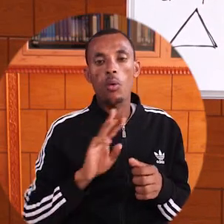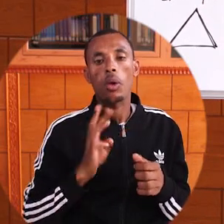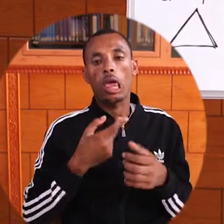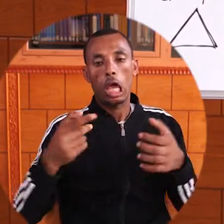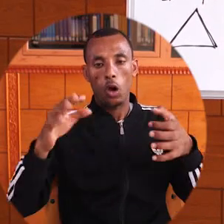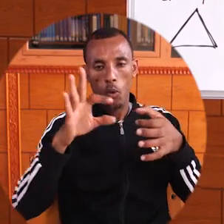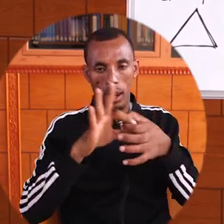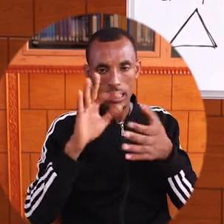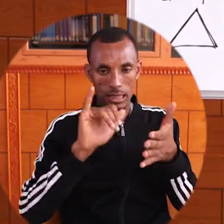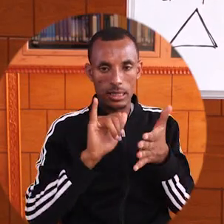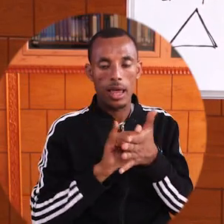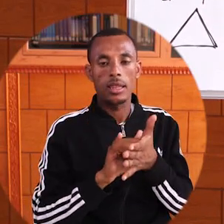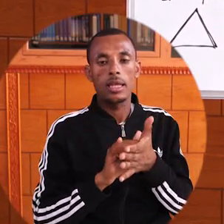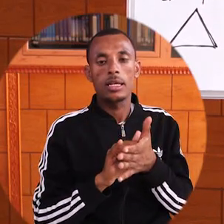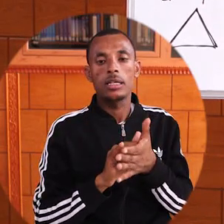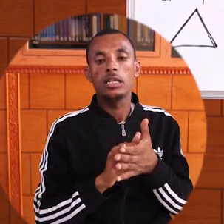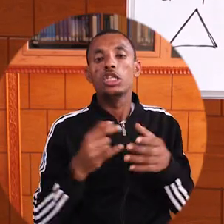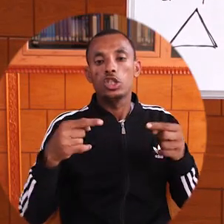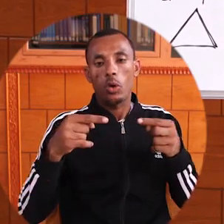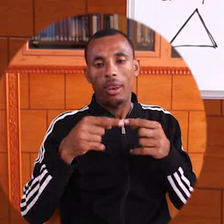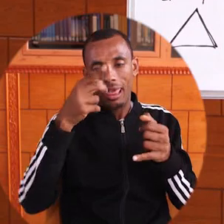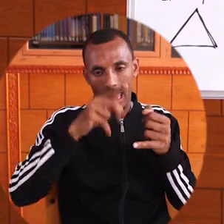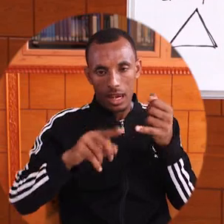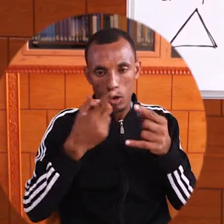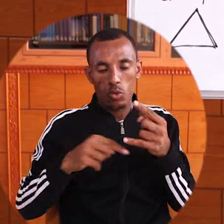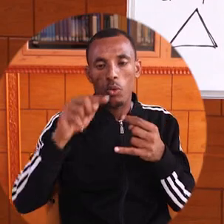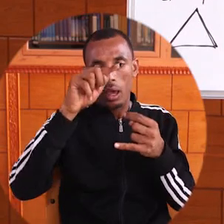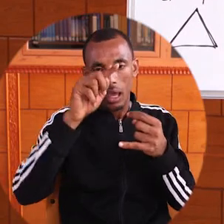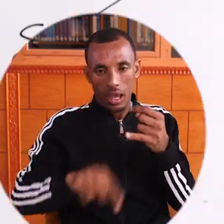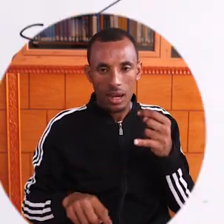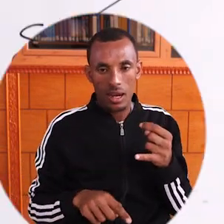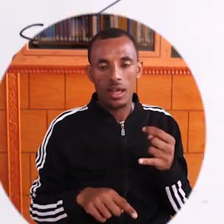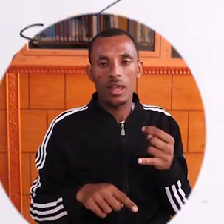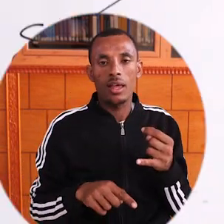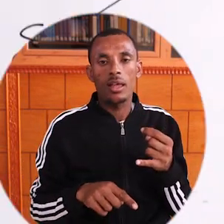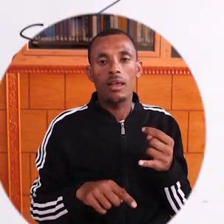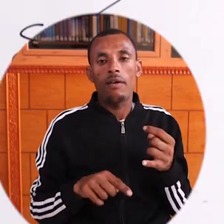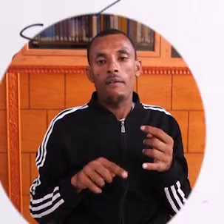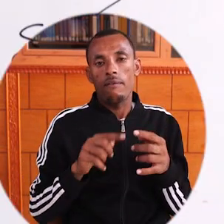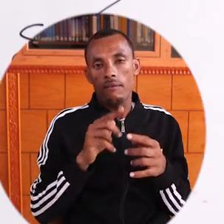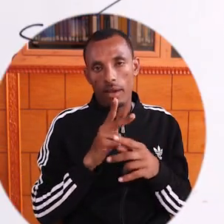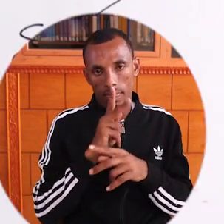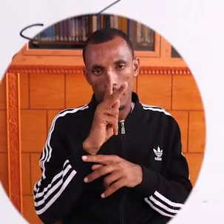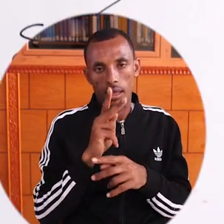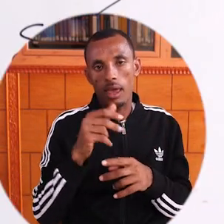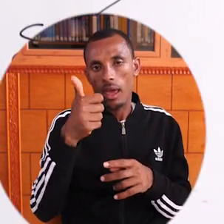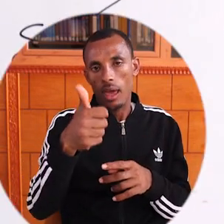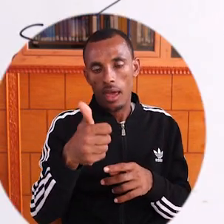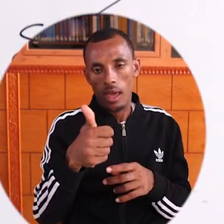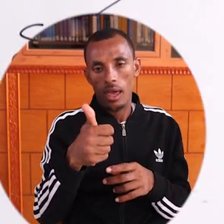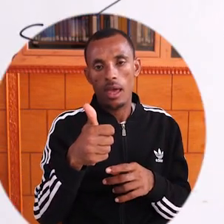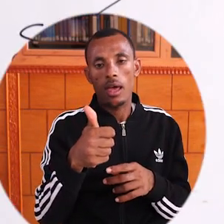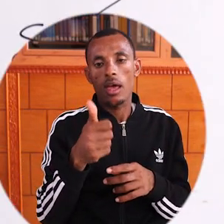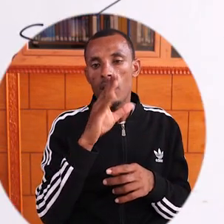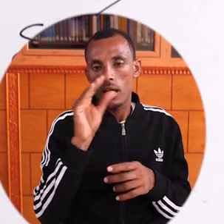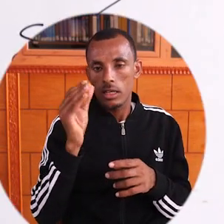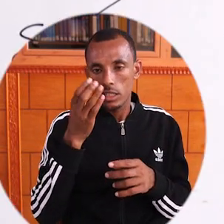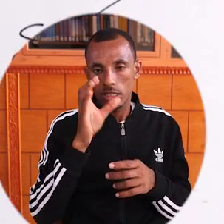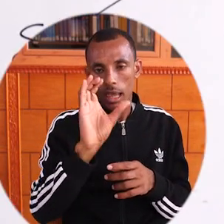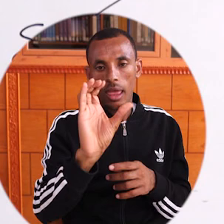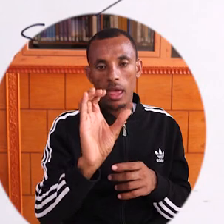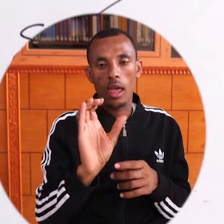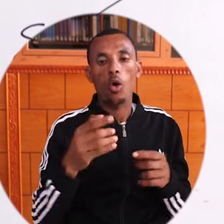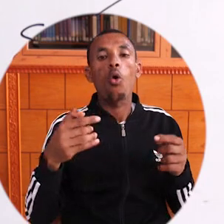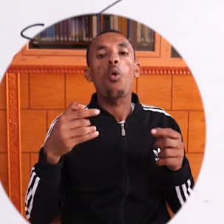connect that joint end to end an non-consecutive vertex. So A and C